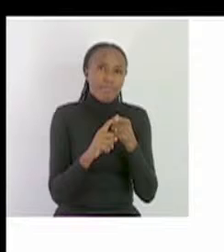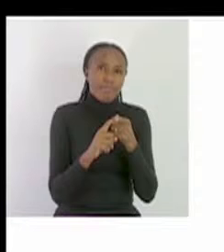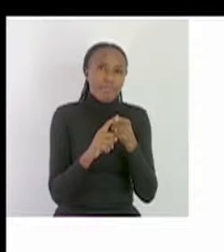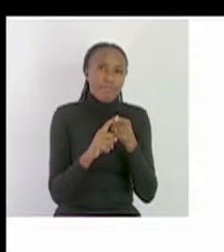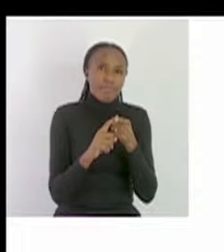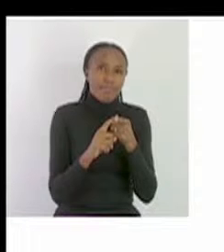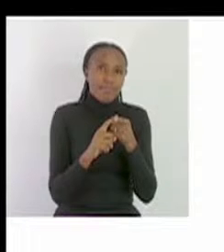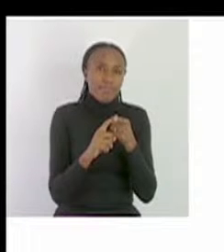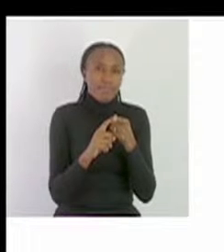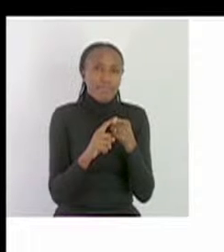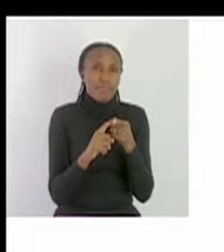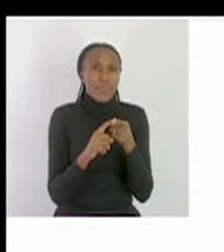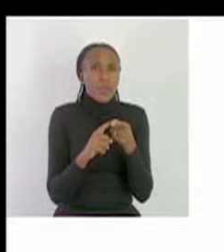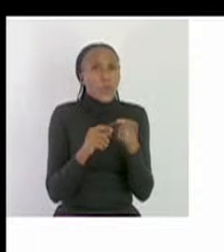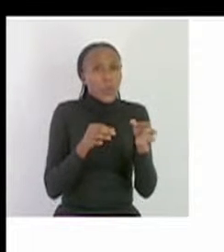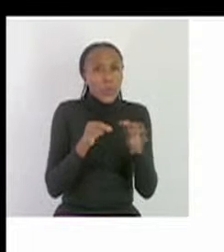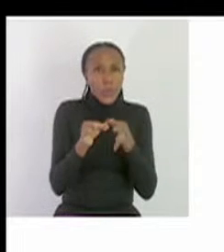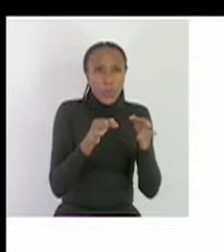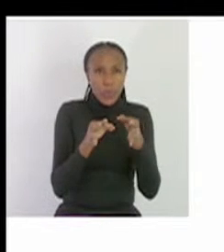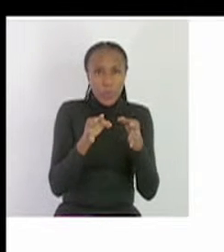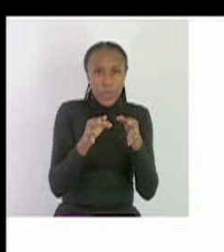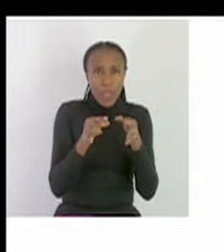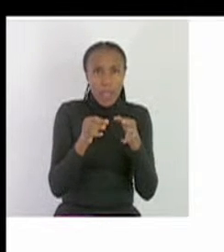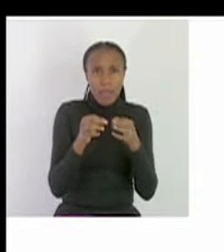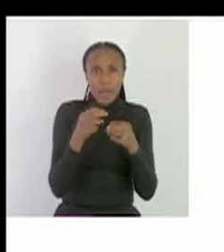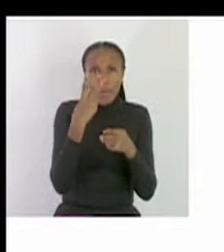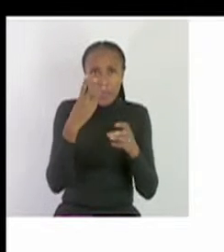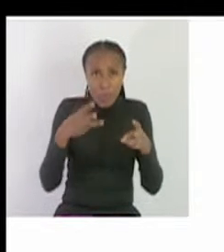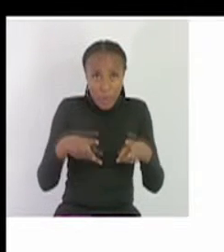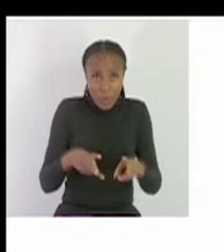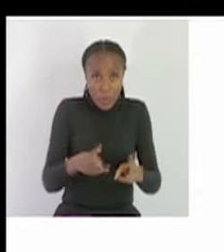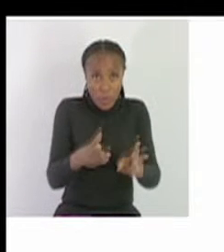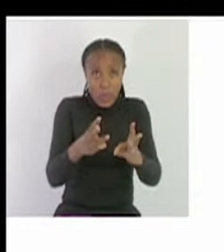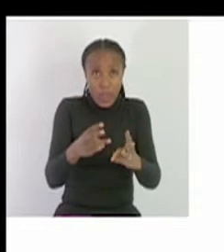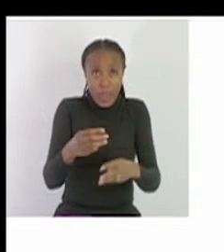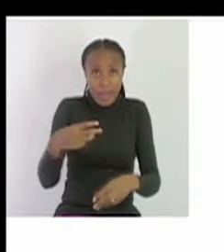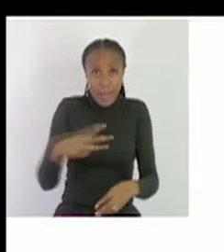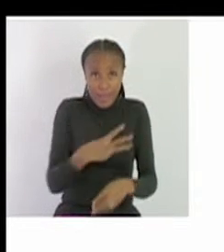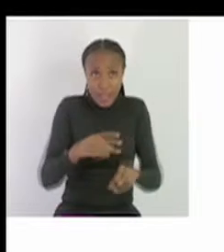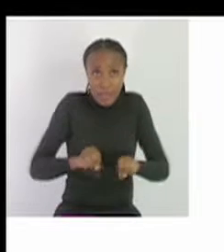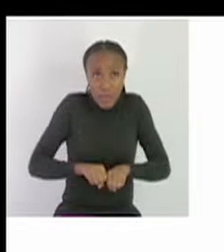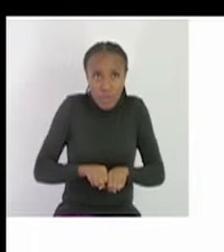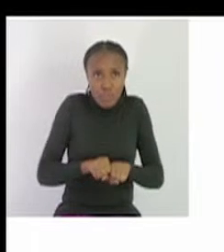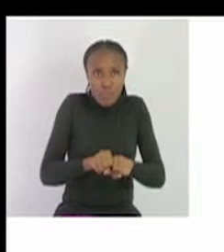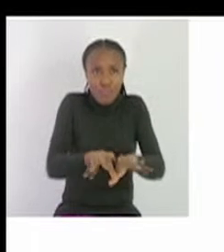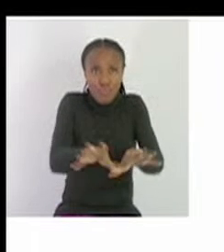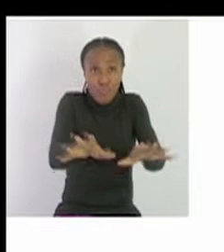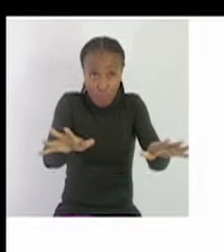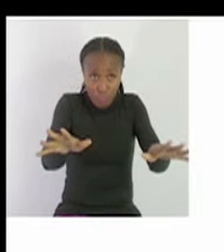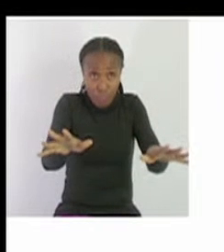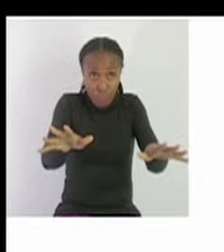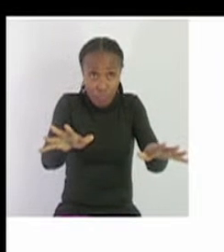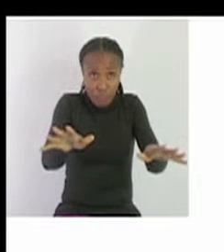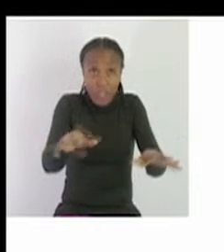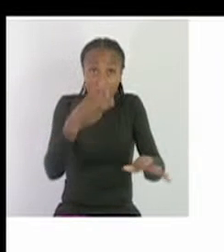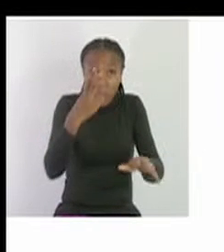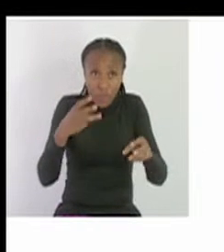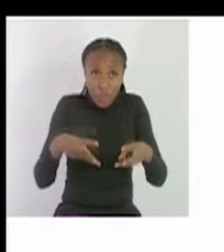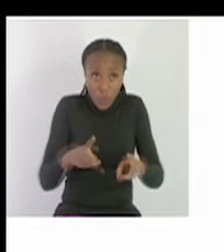start. Question number 1. It says that state 3 ways in which HIV is